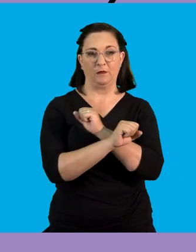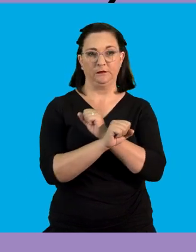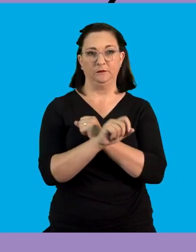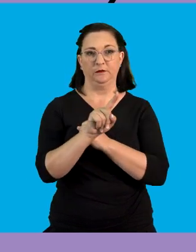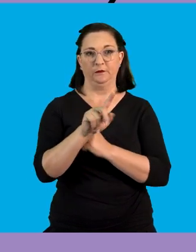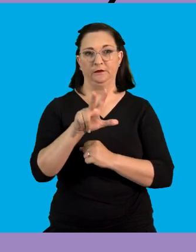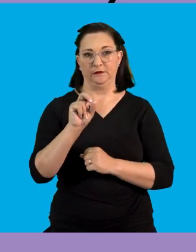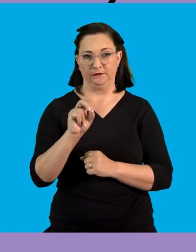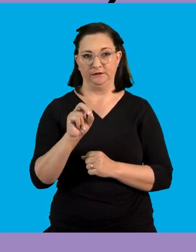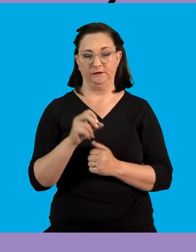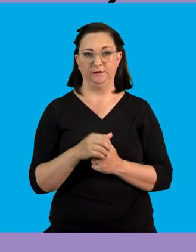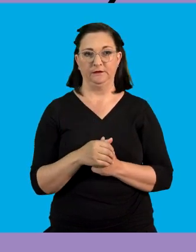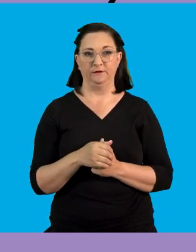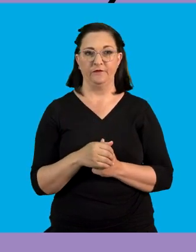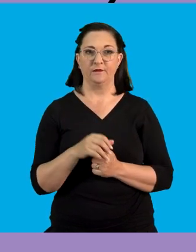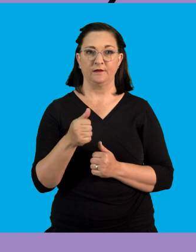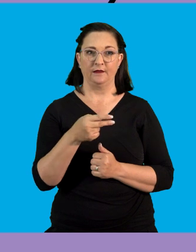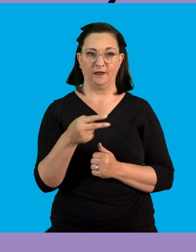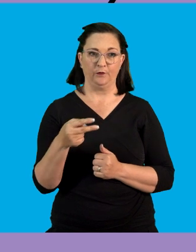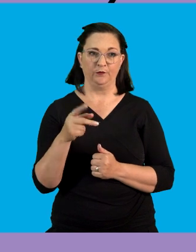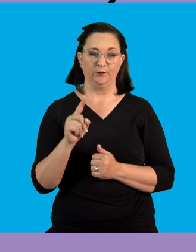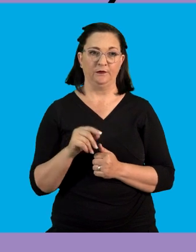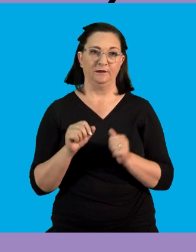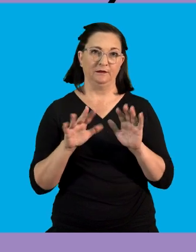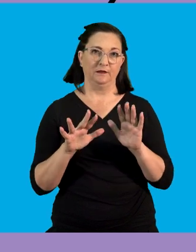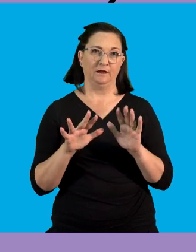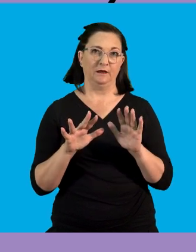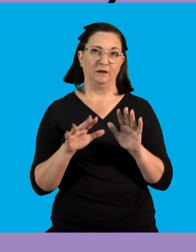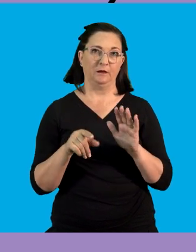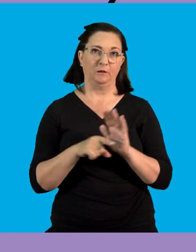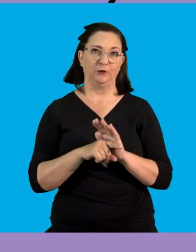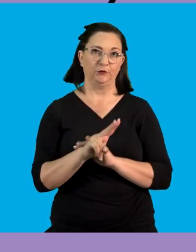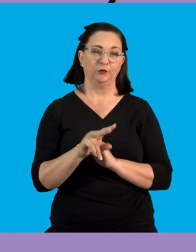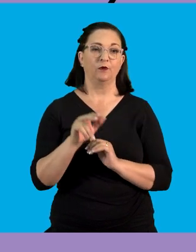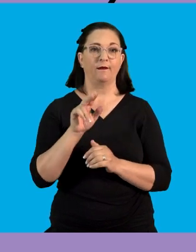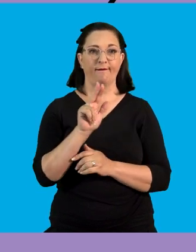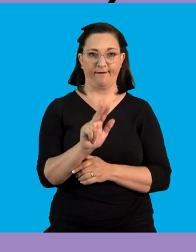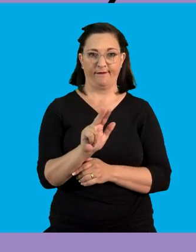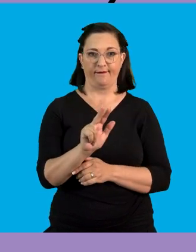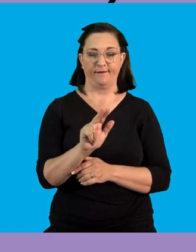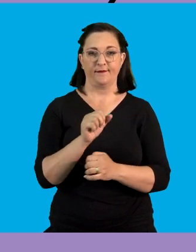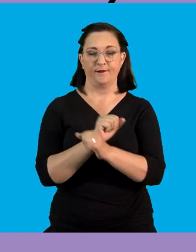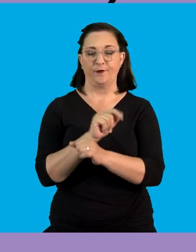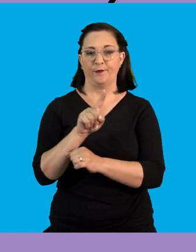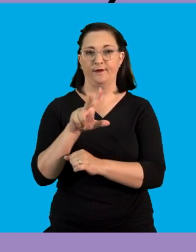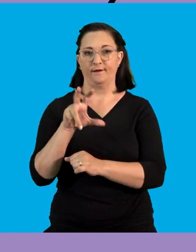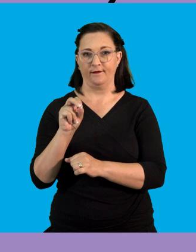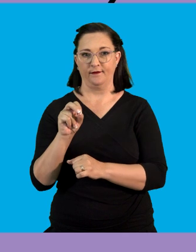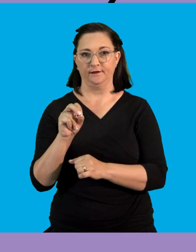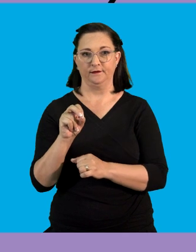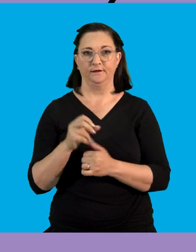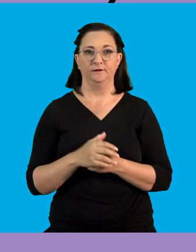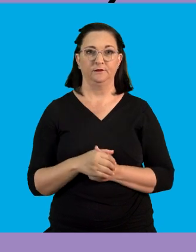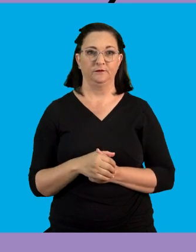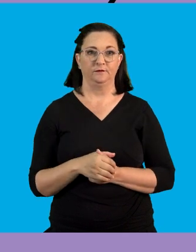would be 10 minus 2, which multiplied by 180 degrees, which is 10 minus 2 is